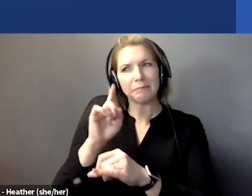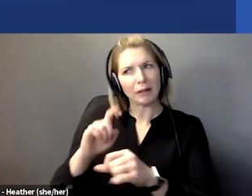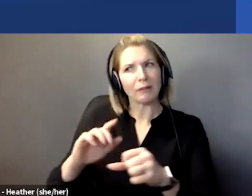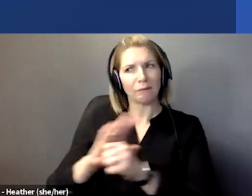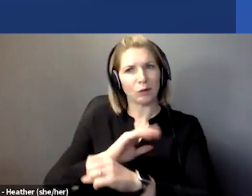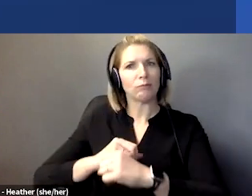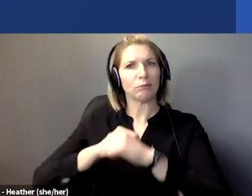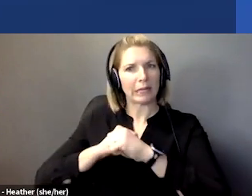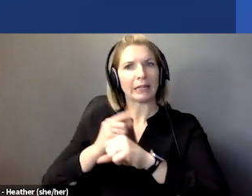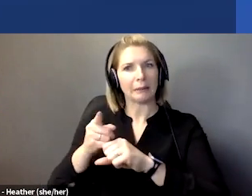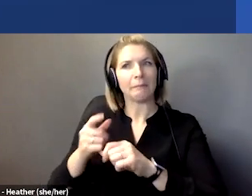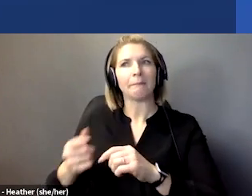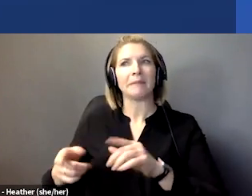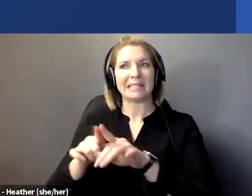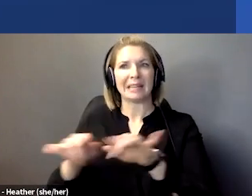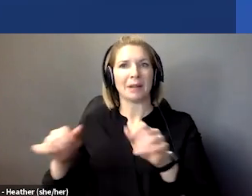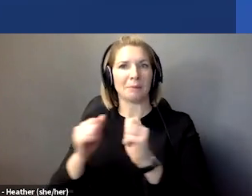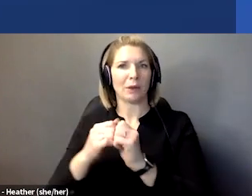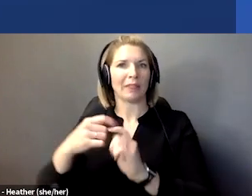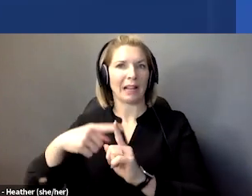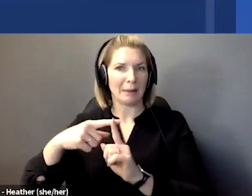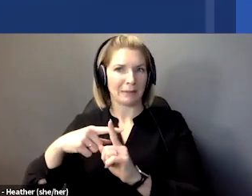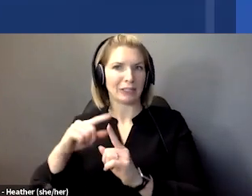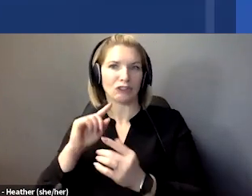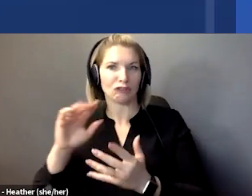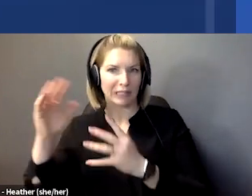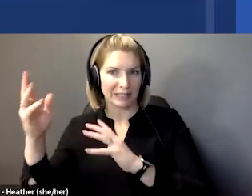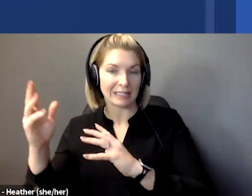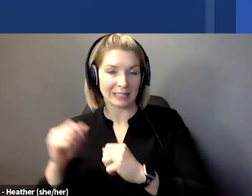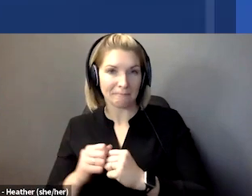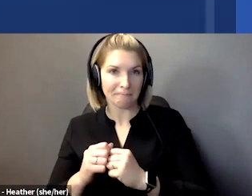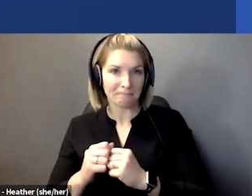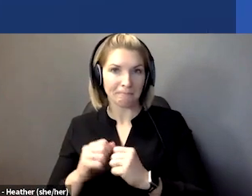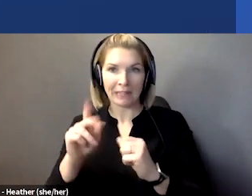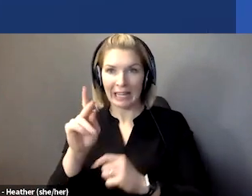climate crisis. All right, okay, so the next slide.